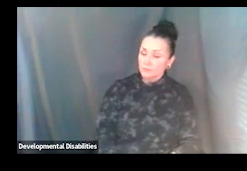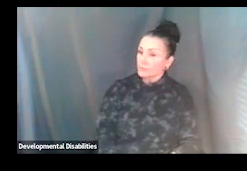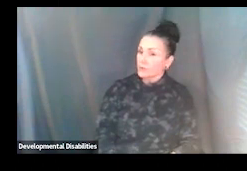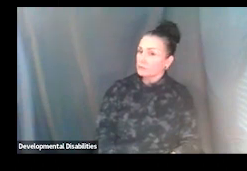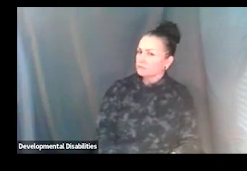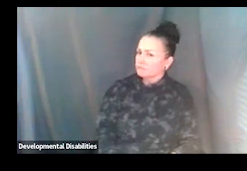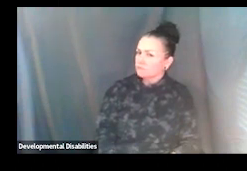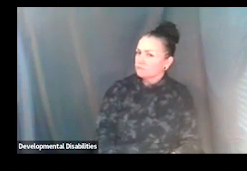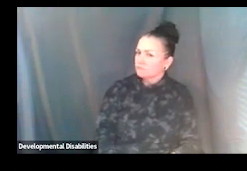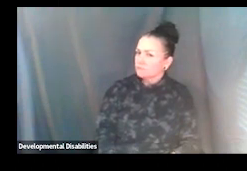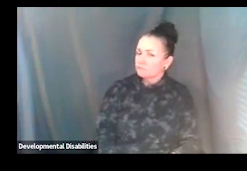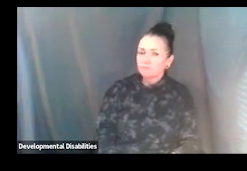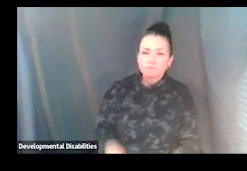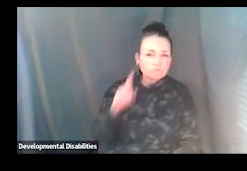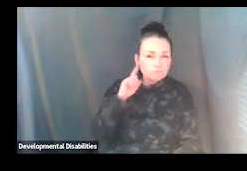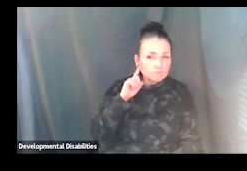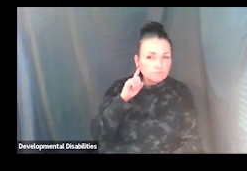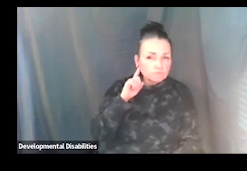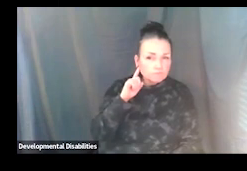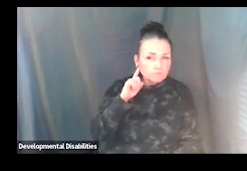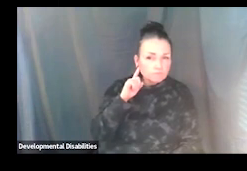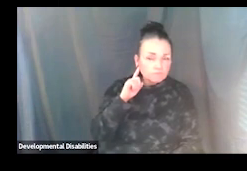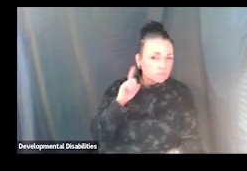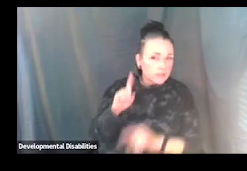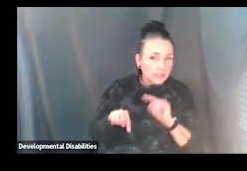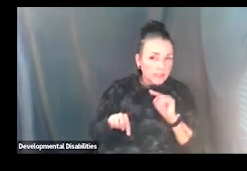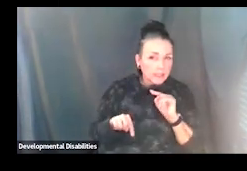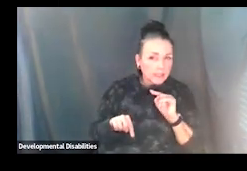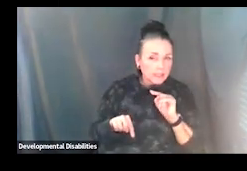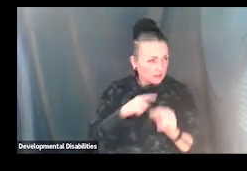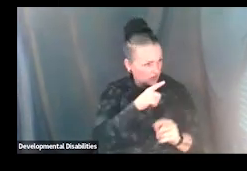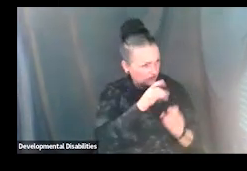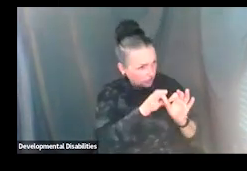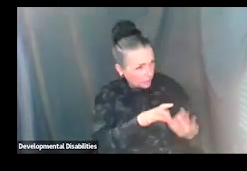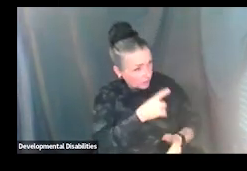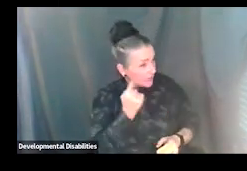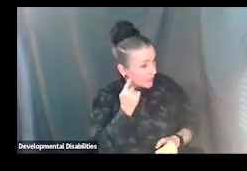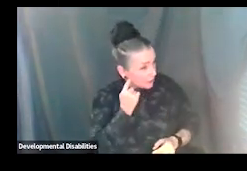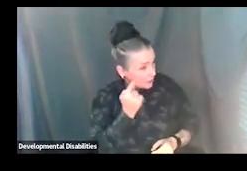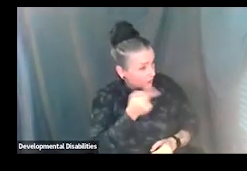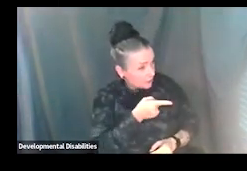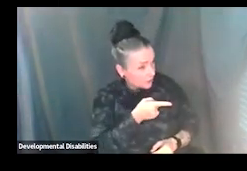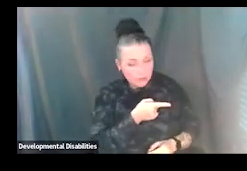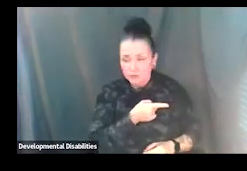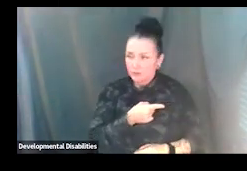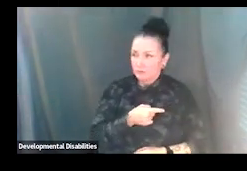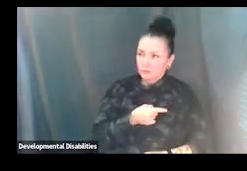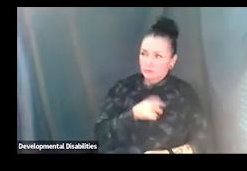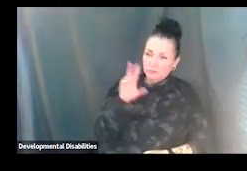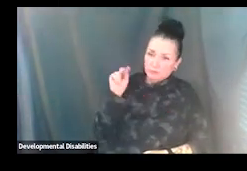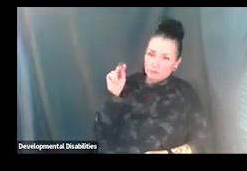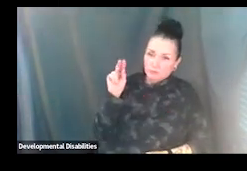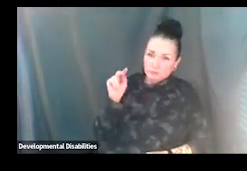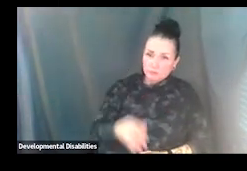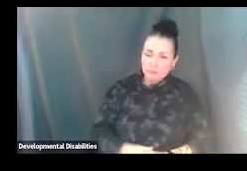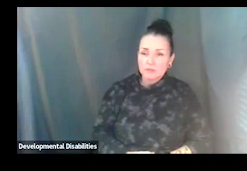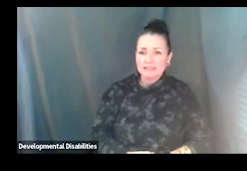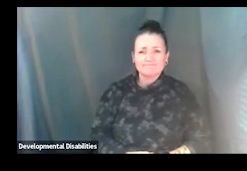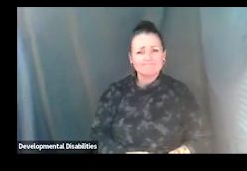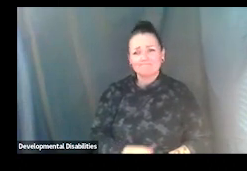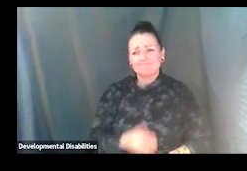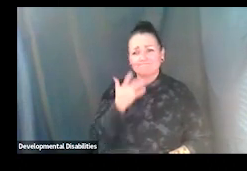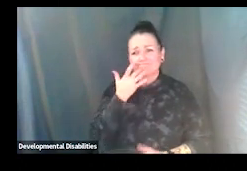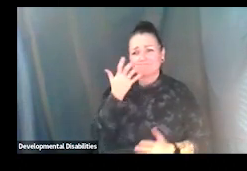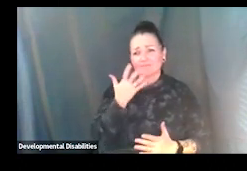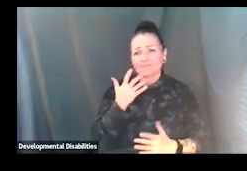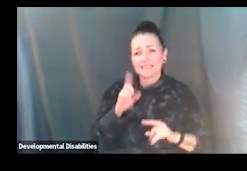So I can't hear, maybe it's me, but Jude, can you hear anything? No, so I'm not sure what's going on, Jennifer, but I can't